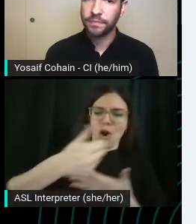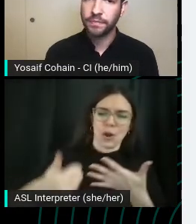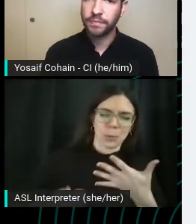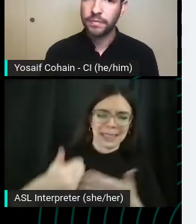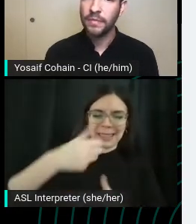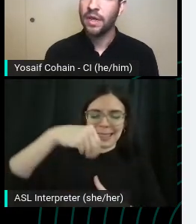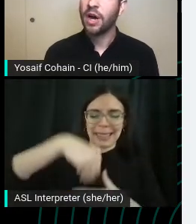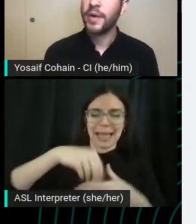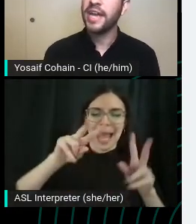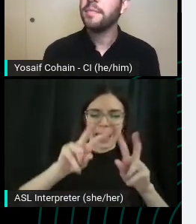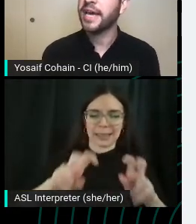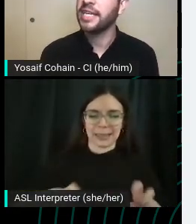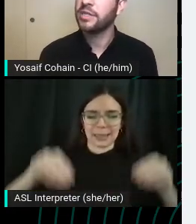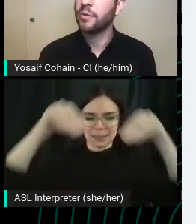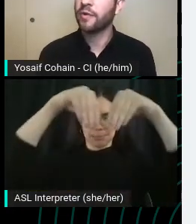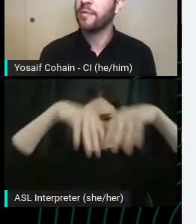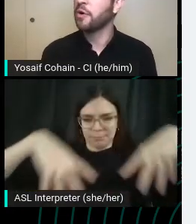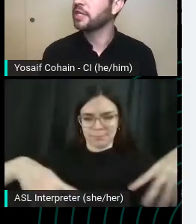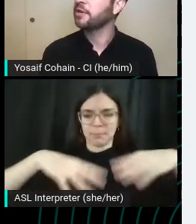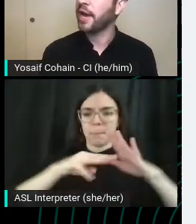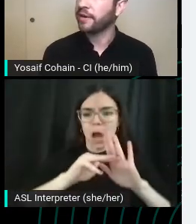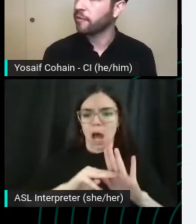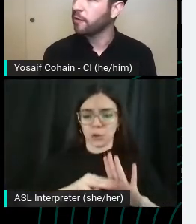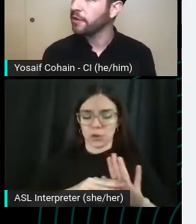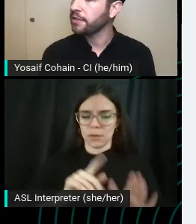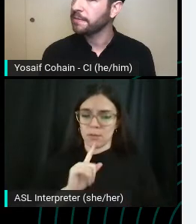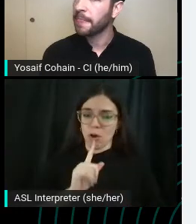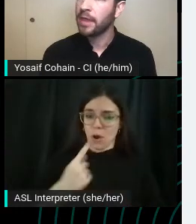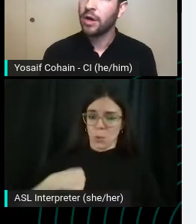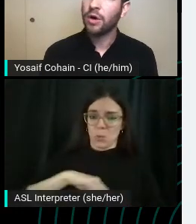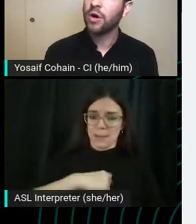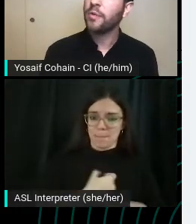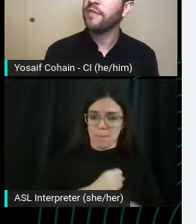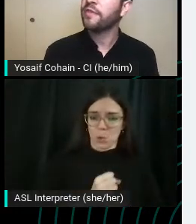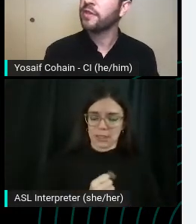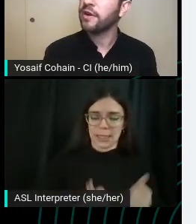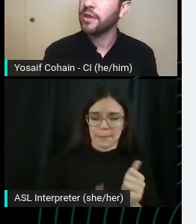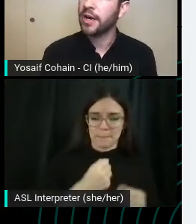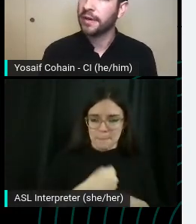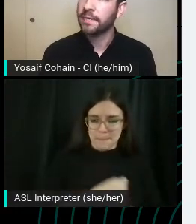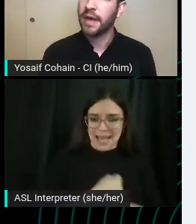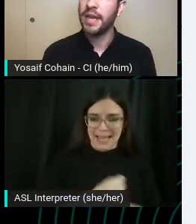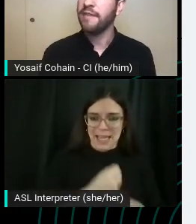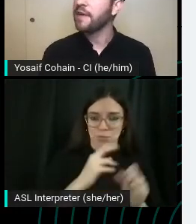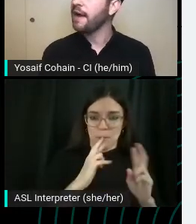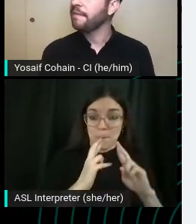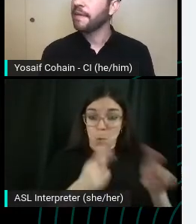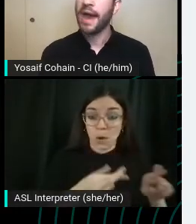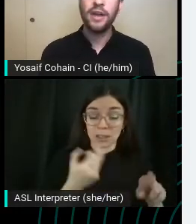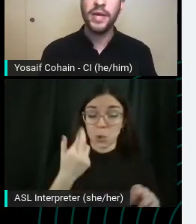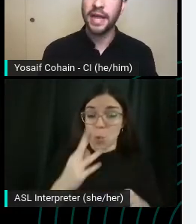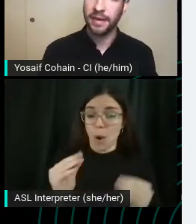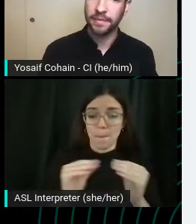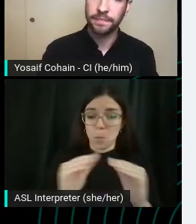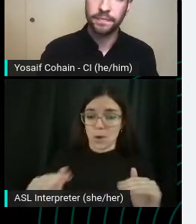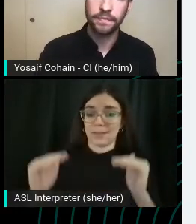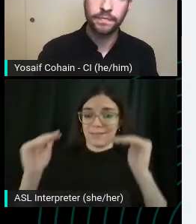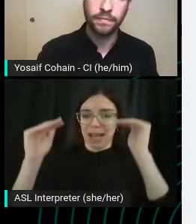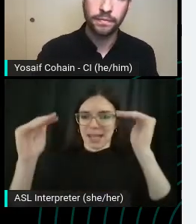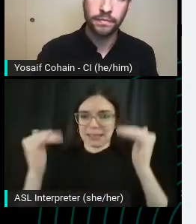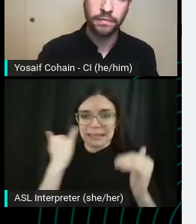model? Are we at a place where we're mostly creating reports, or are we further along? And if not, how do we get